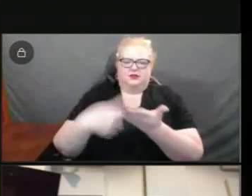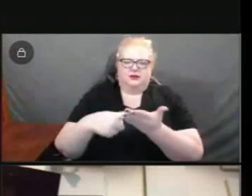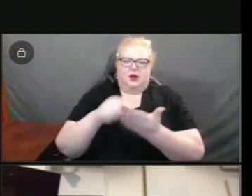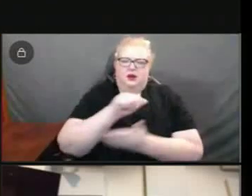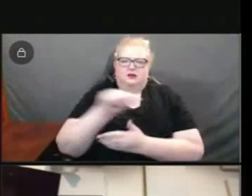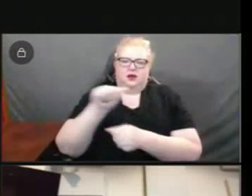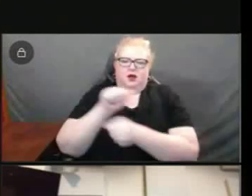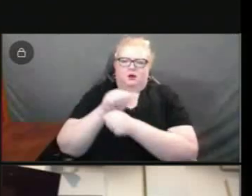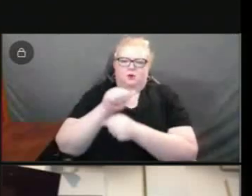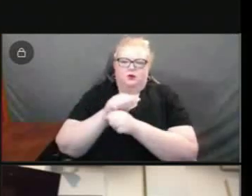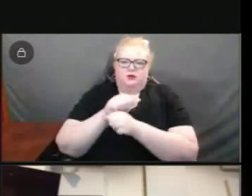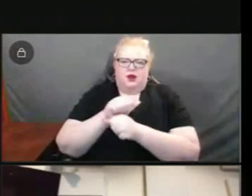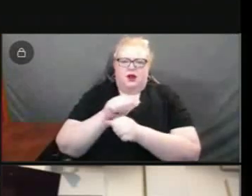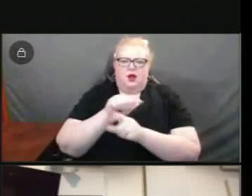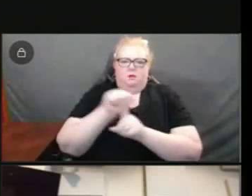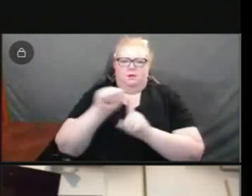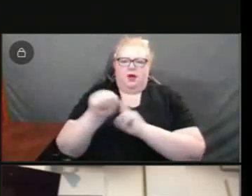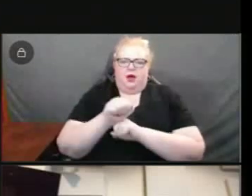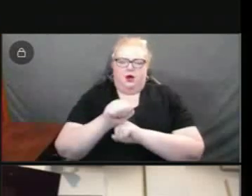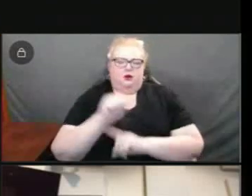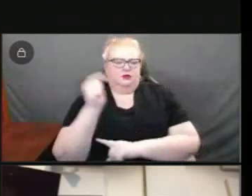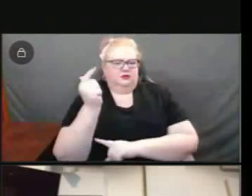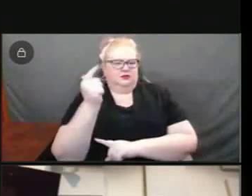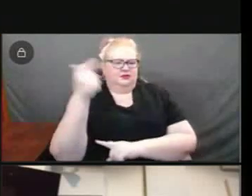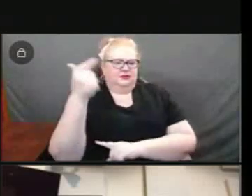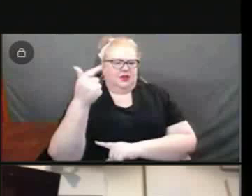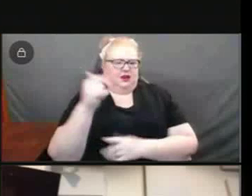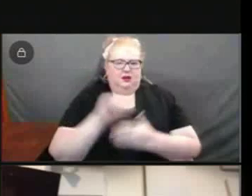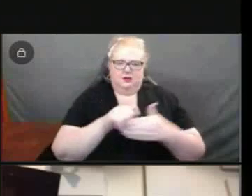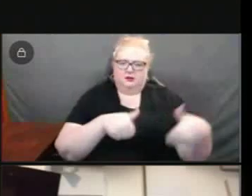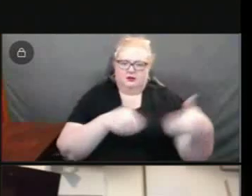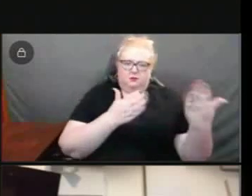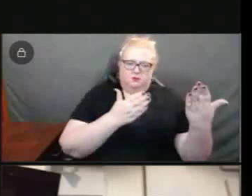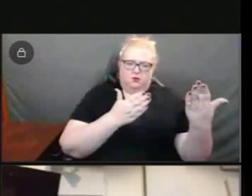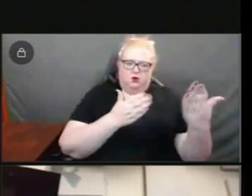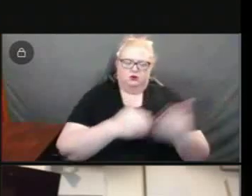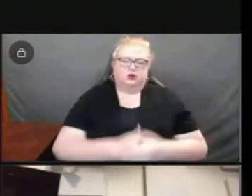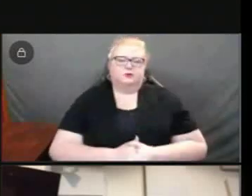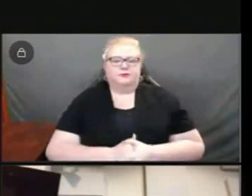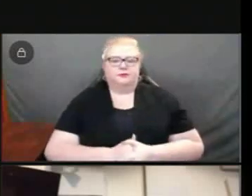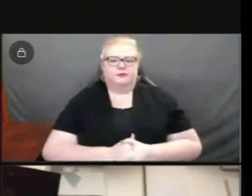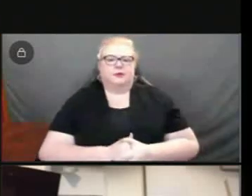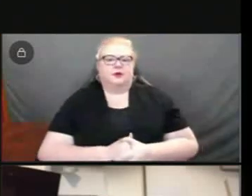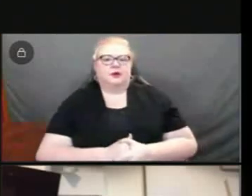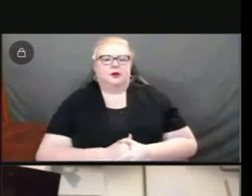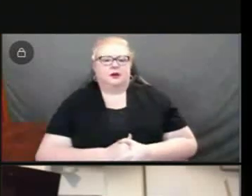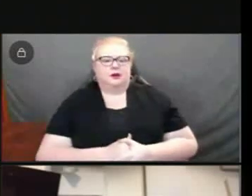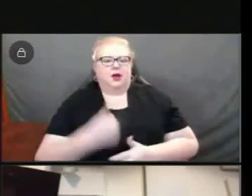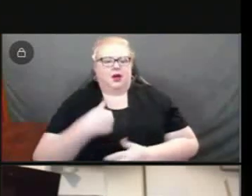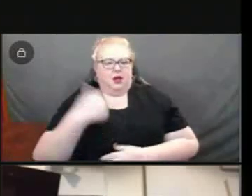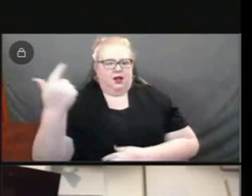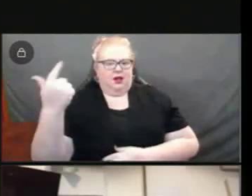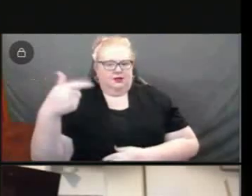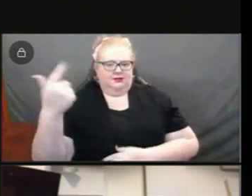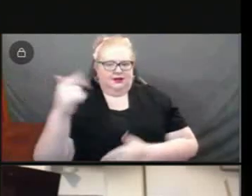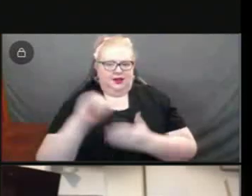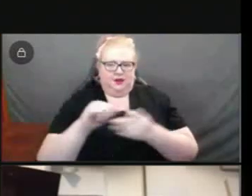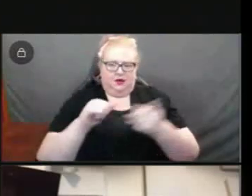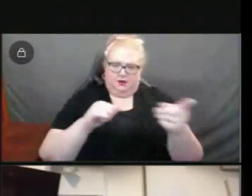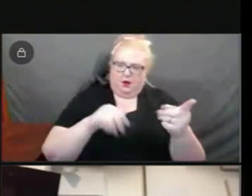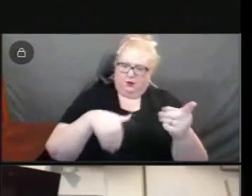Mayor. Was that a motion? Motion on the floor. Once, I second the motion. Was that a motion,